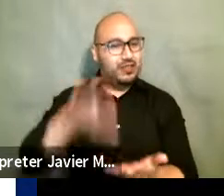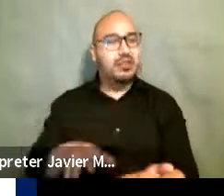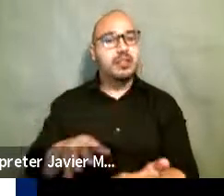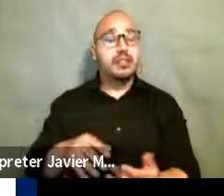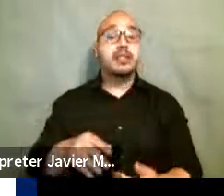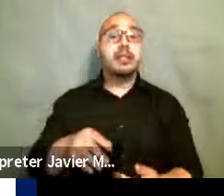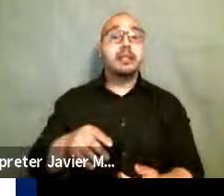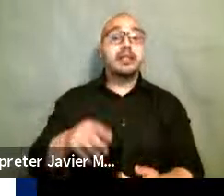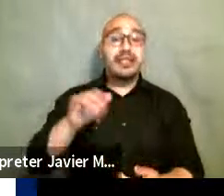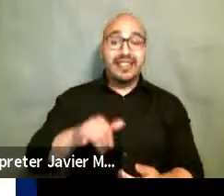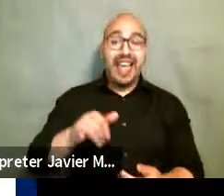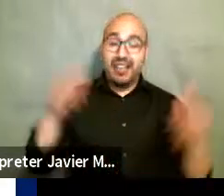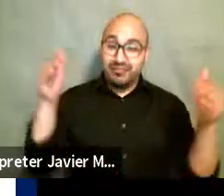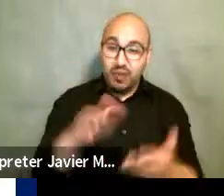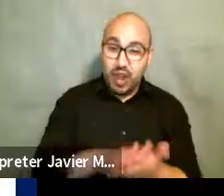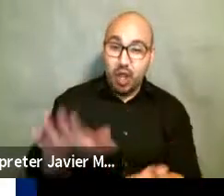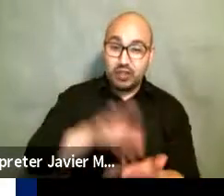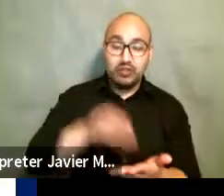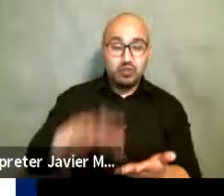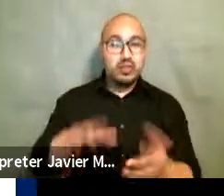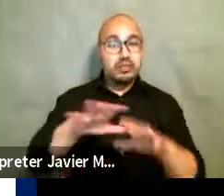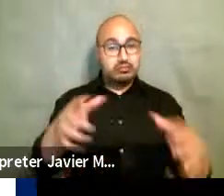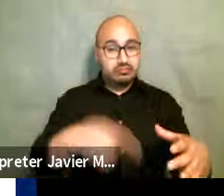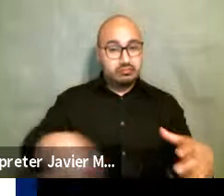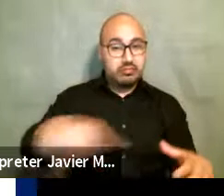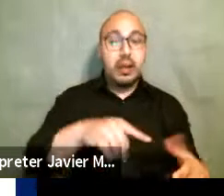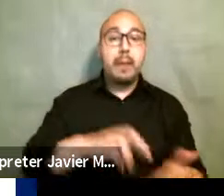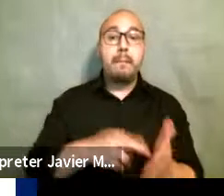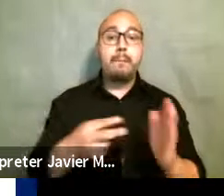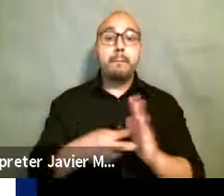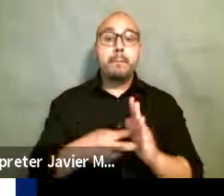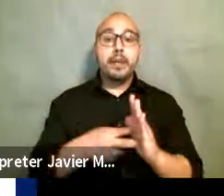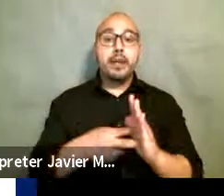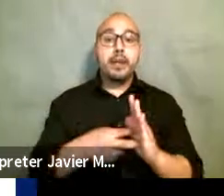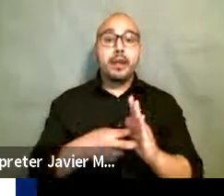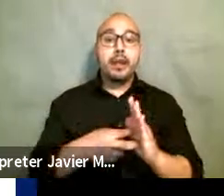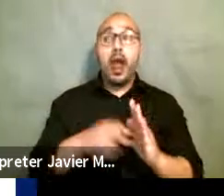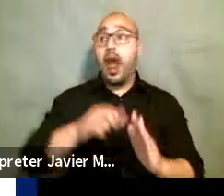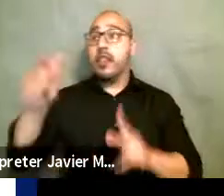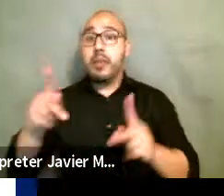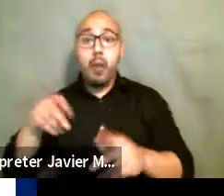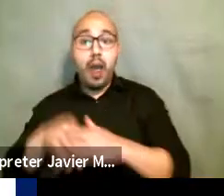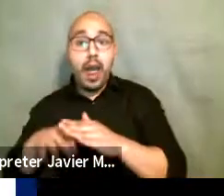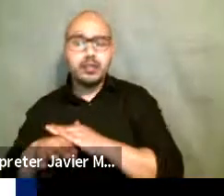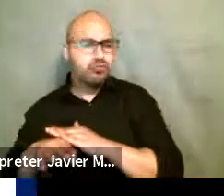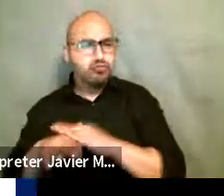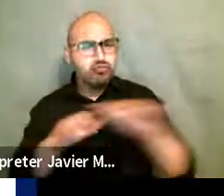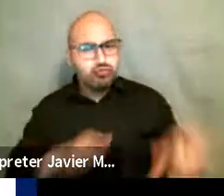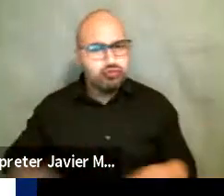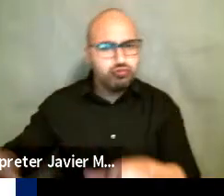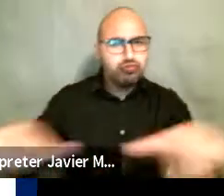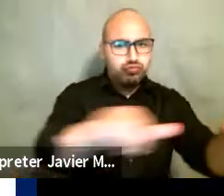this specific program is the college population, does not mean that we're not spreading this information and sharing resources